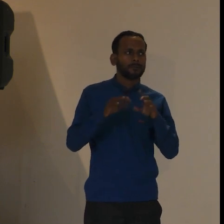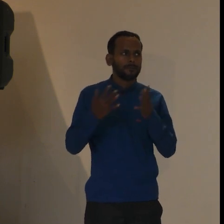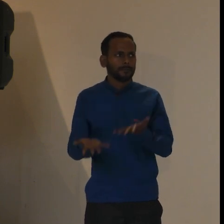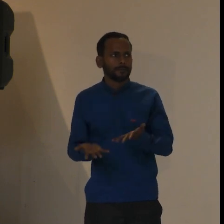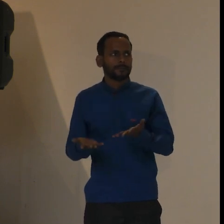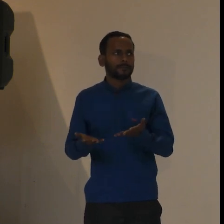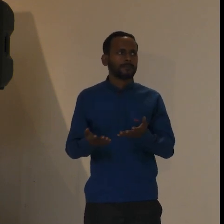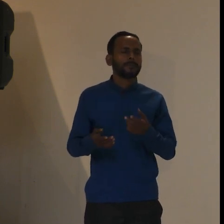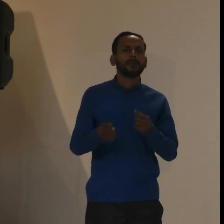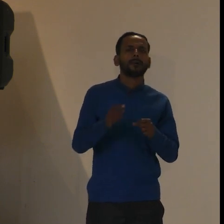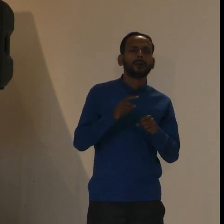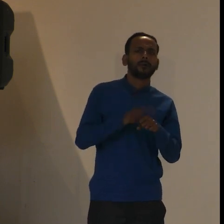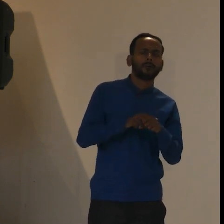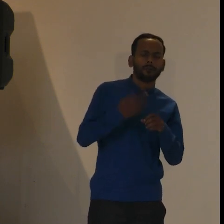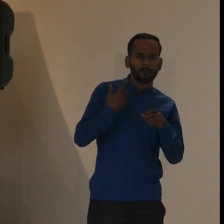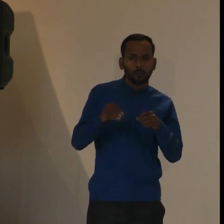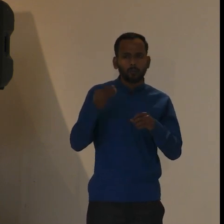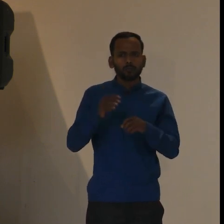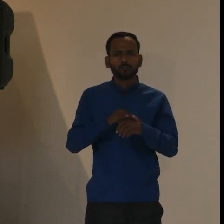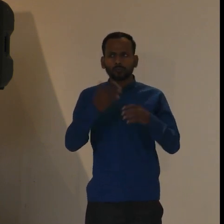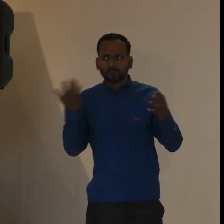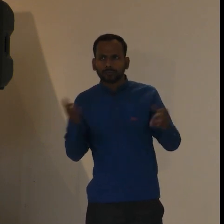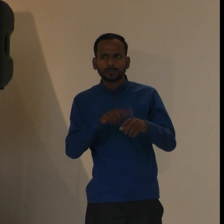did spend a lot of time thinking about what I would like,